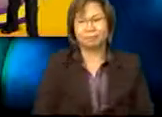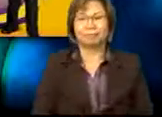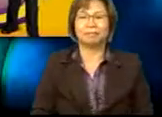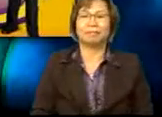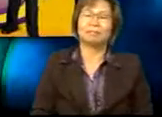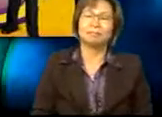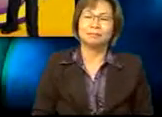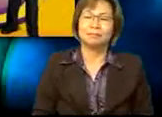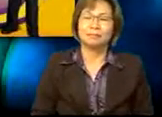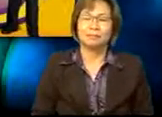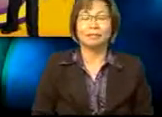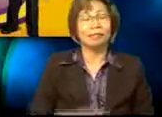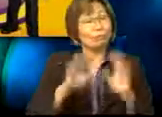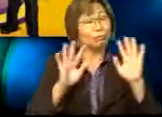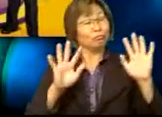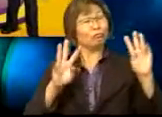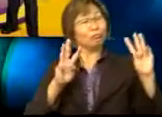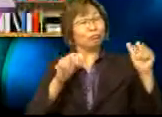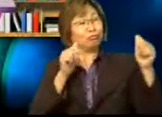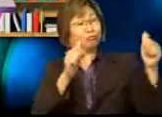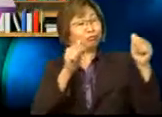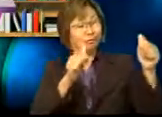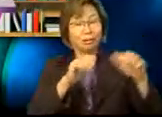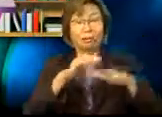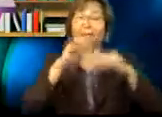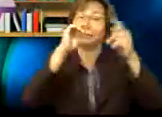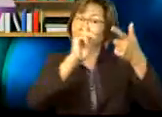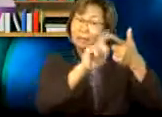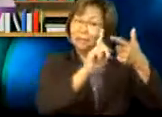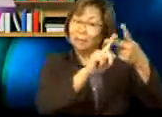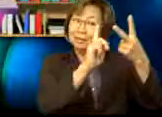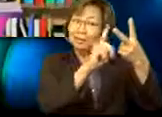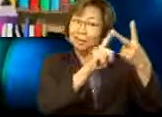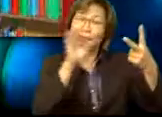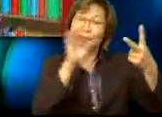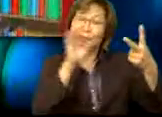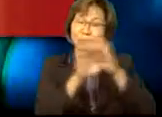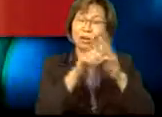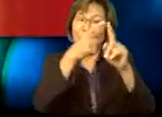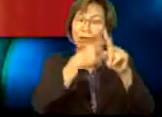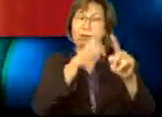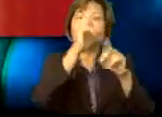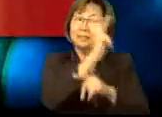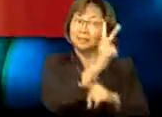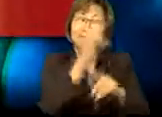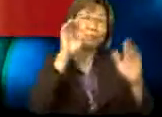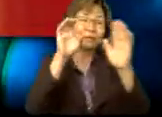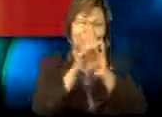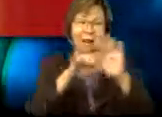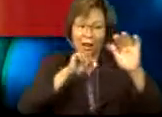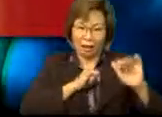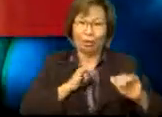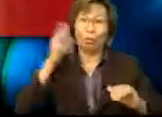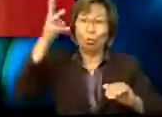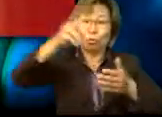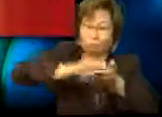Very well. How about the second picture? From the second picture, I would write,